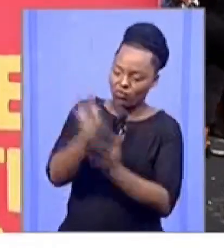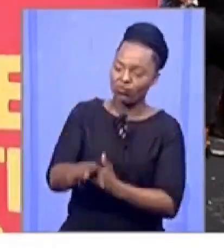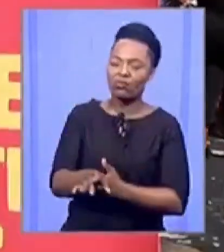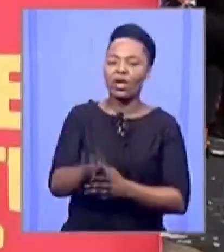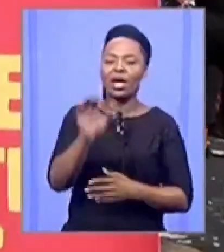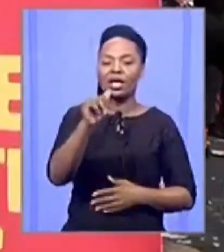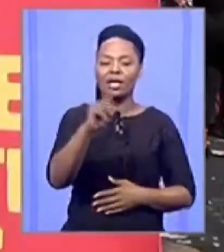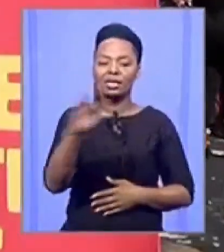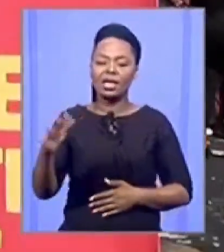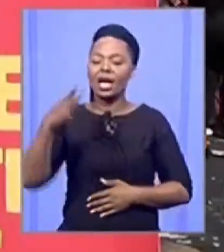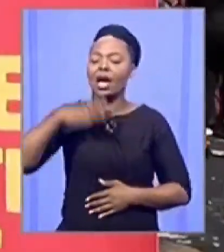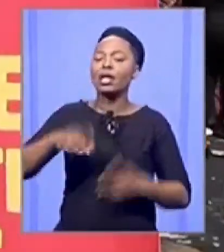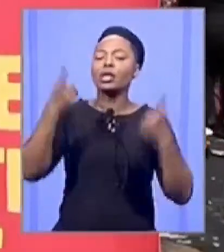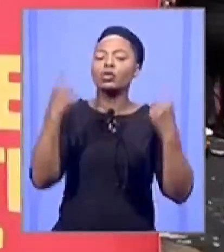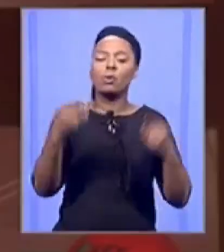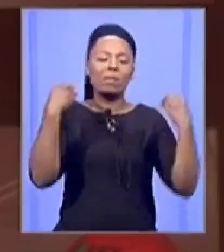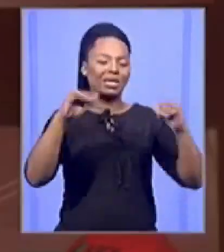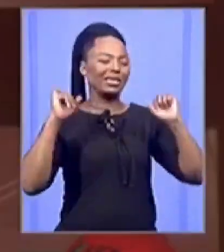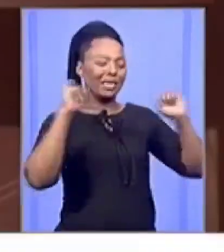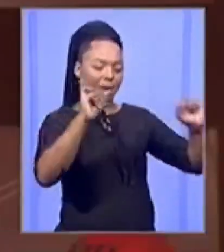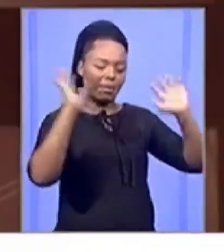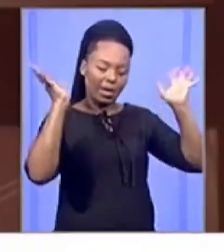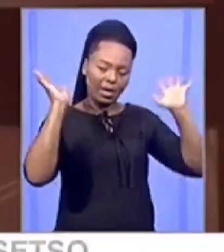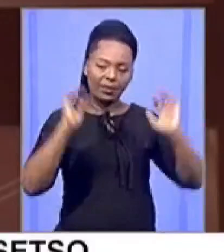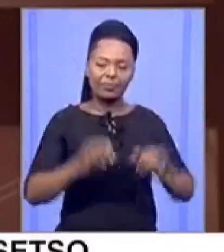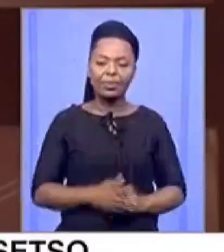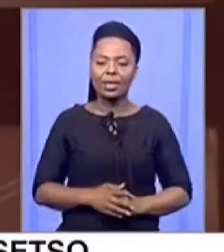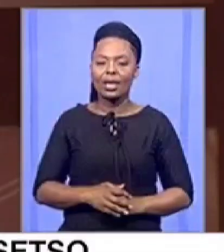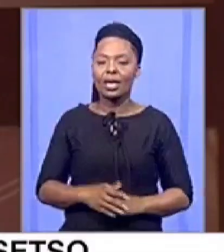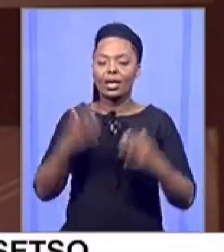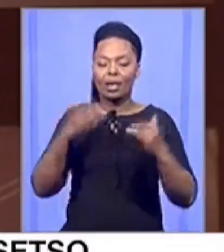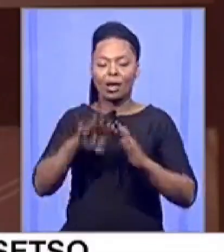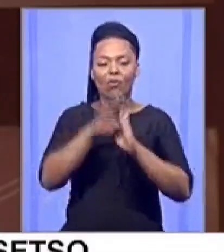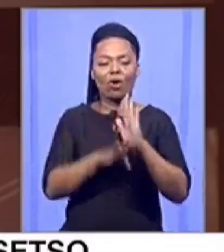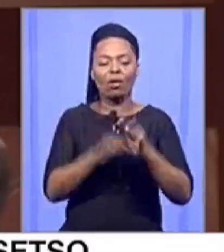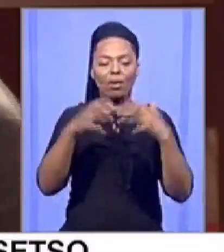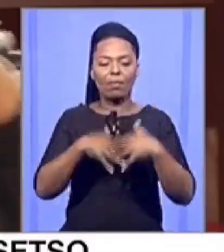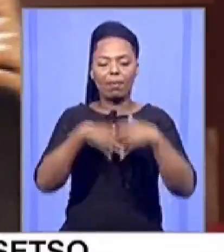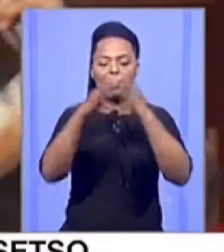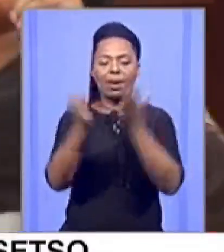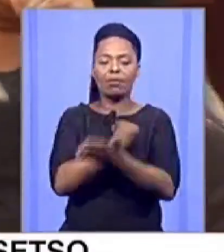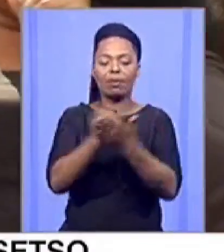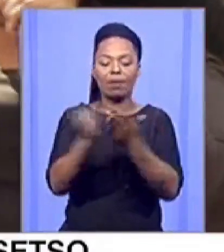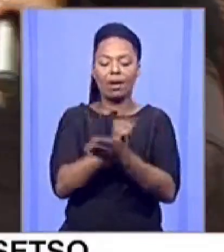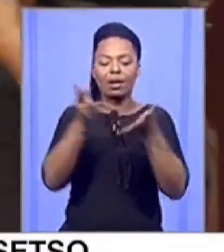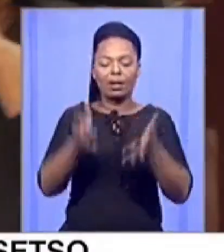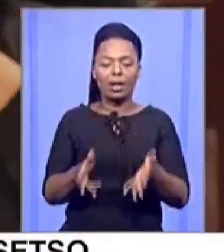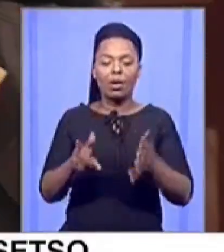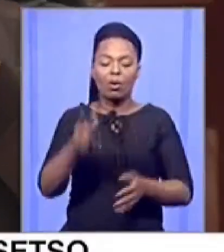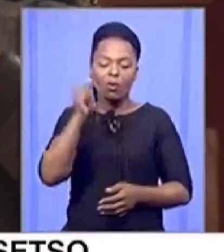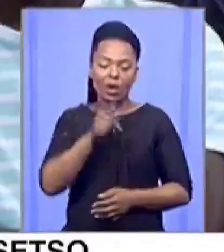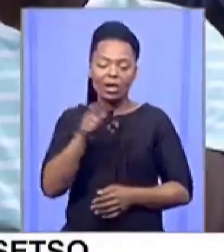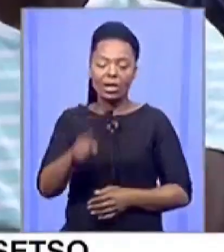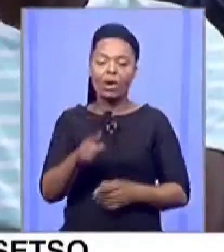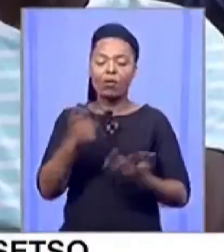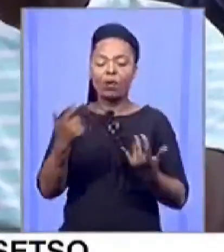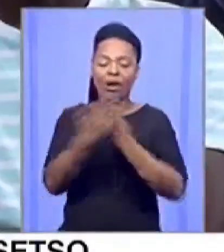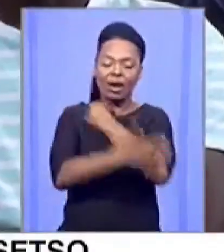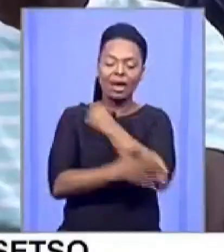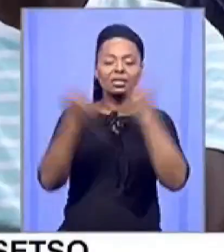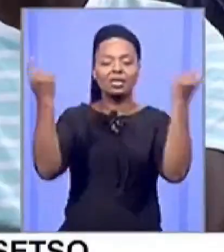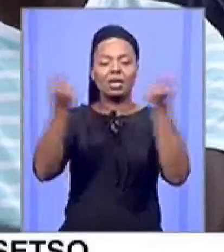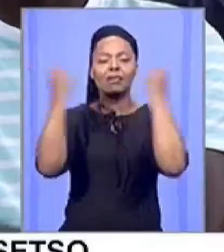What others do is their own business. Mokga ona o thakgotse letsholo la bongodiso ba dikgetho. Nakong ena eo naha e ketekang bophelo